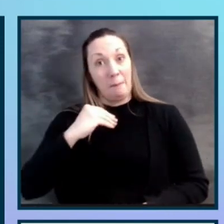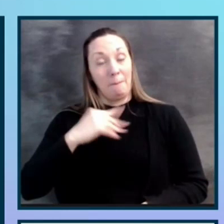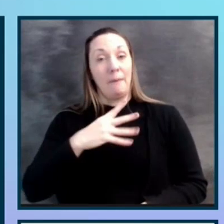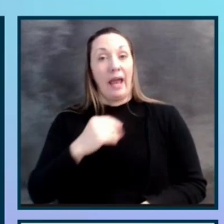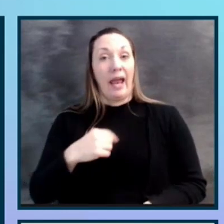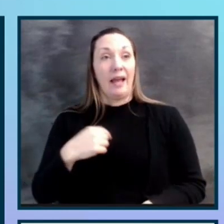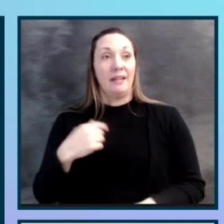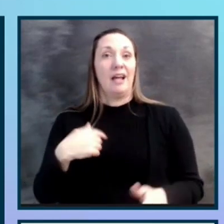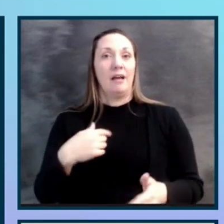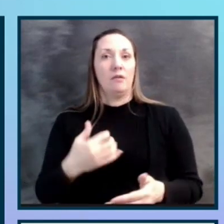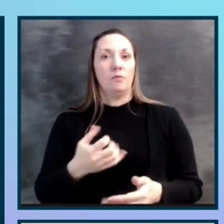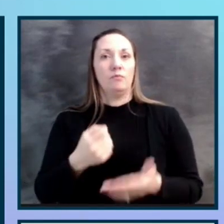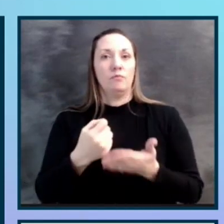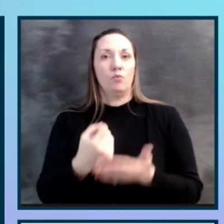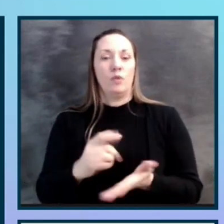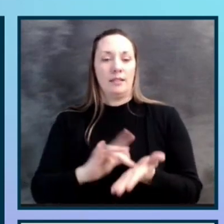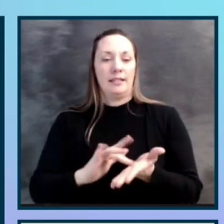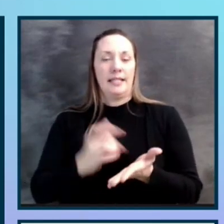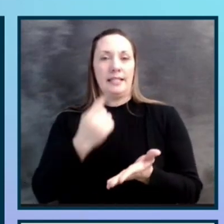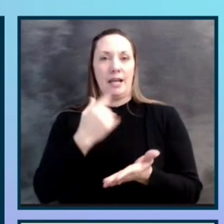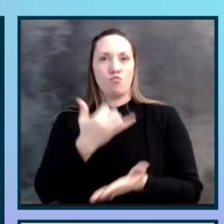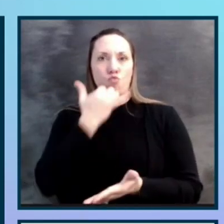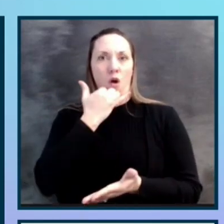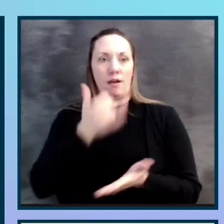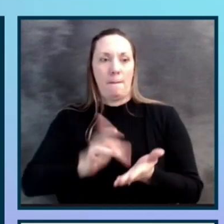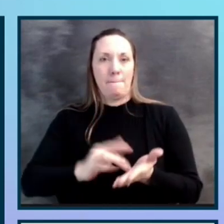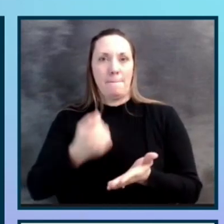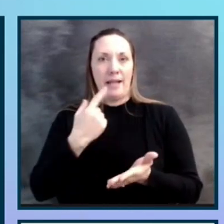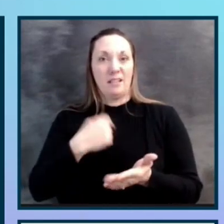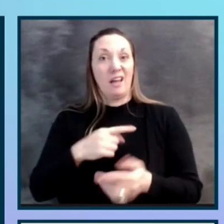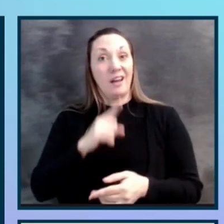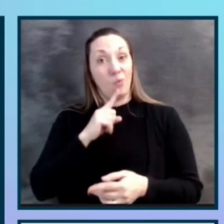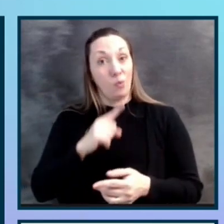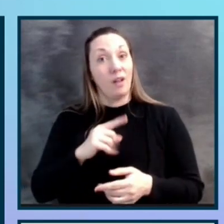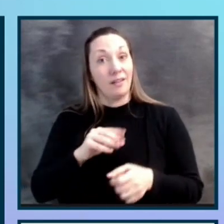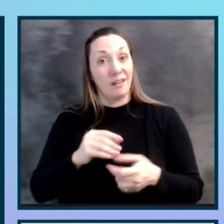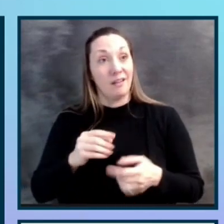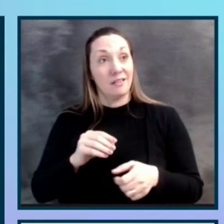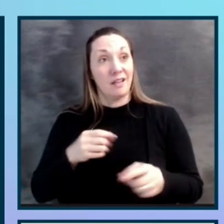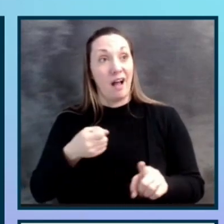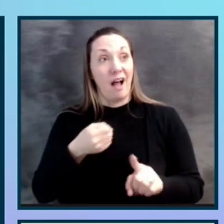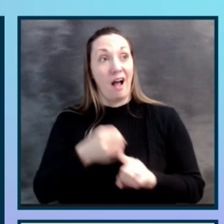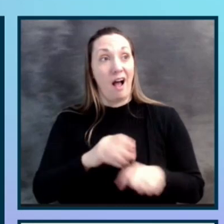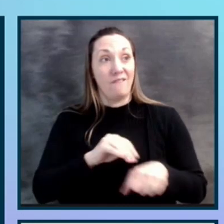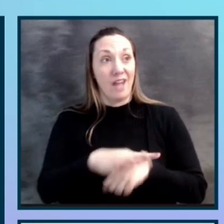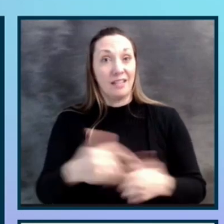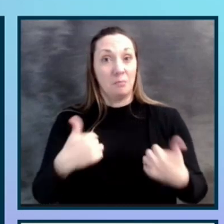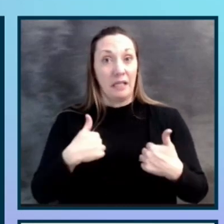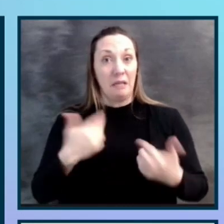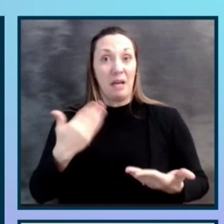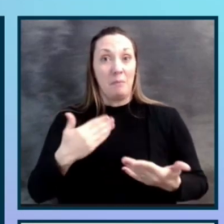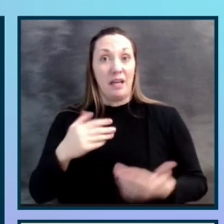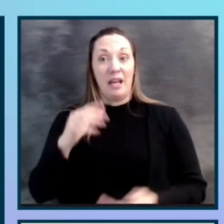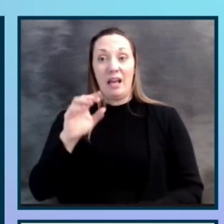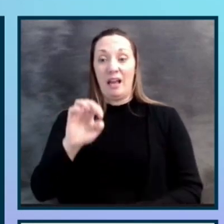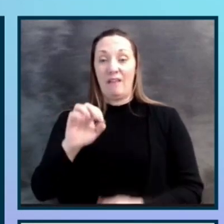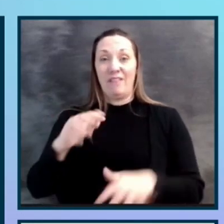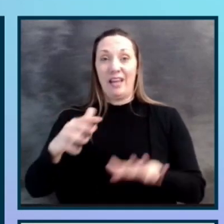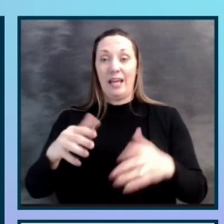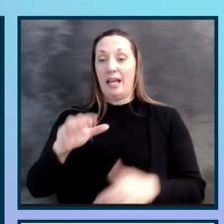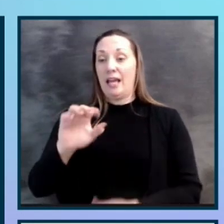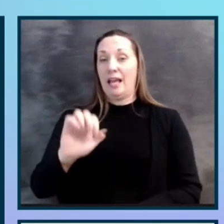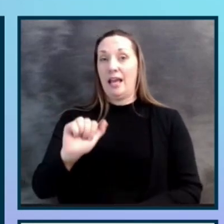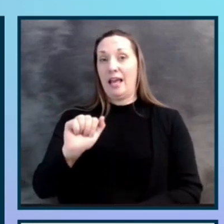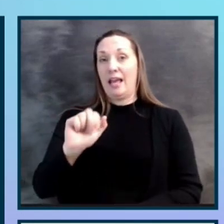the wrong medication, and it actually does affect me in the sense that I can have anxiety attacks, and it